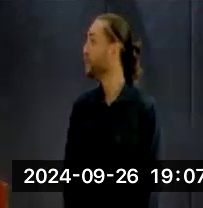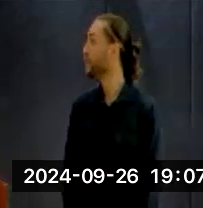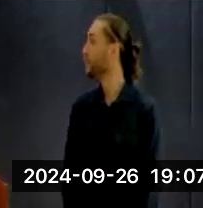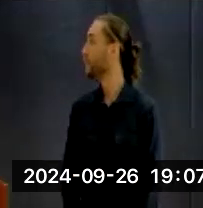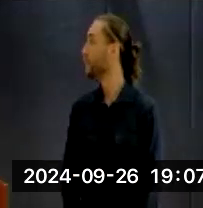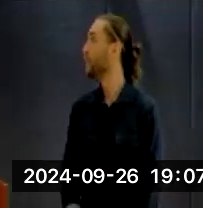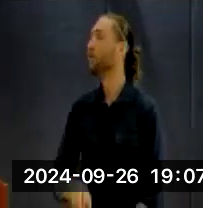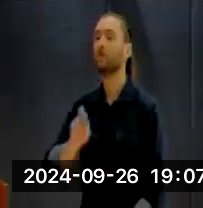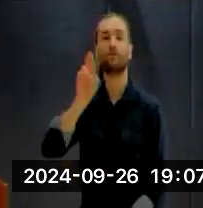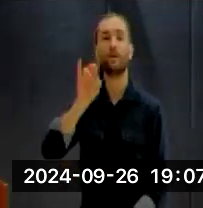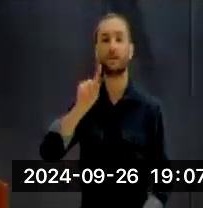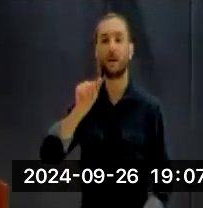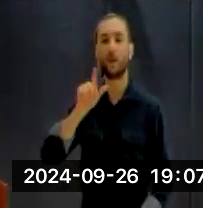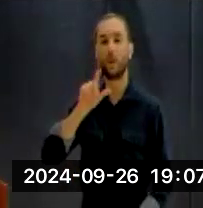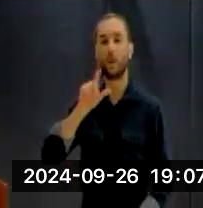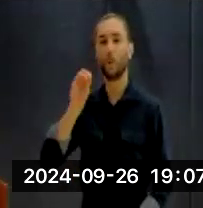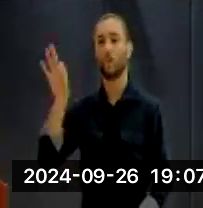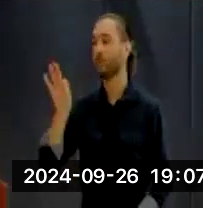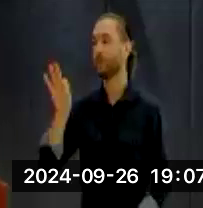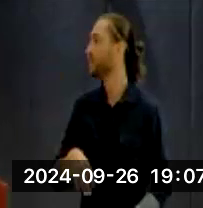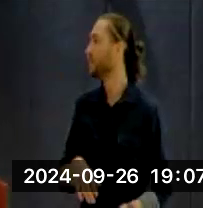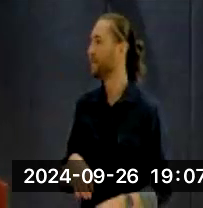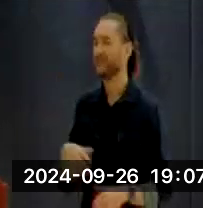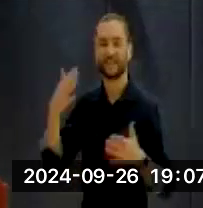Yes, good evening. My name is Frida Lu.